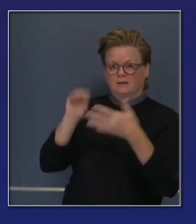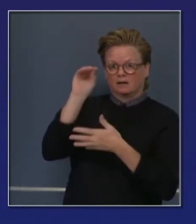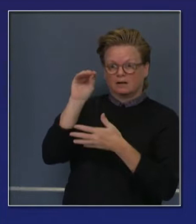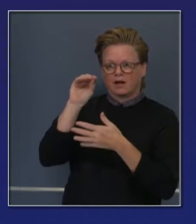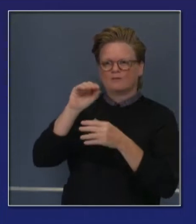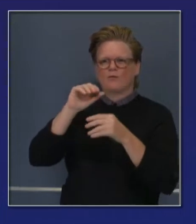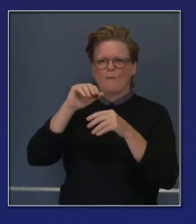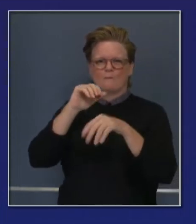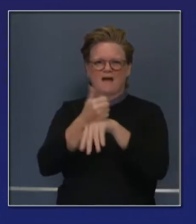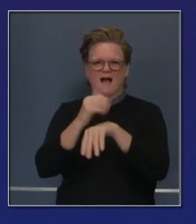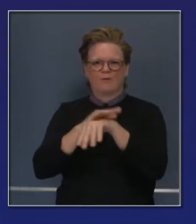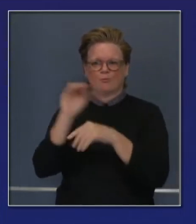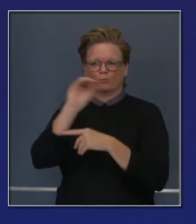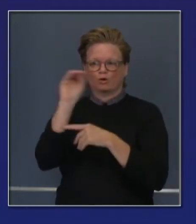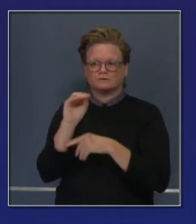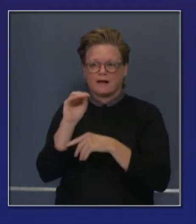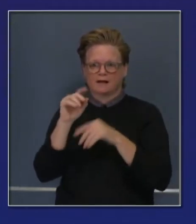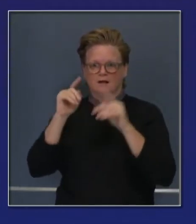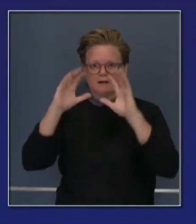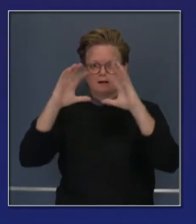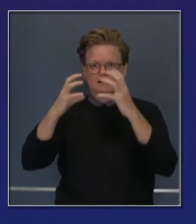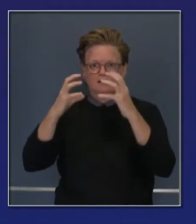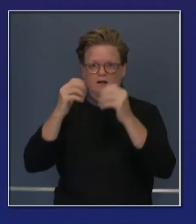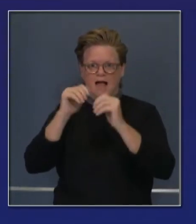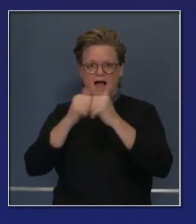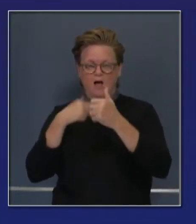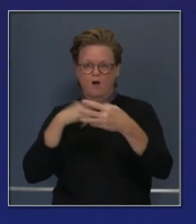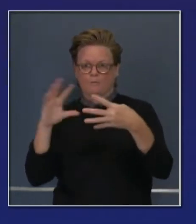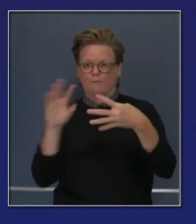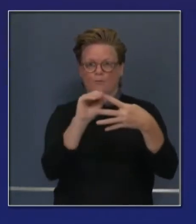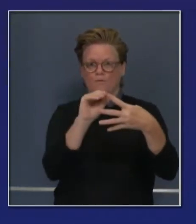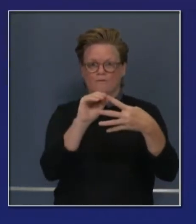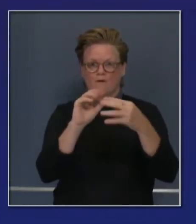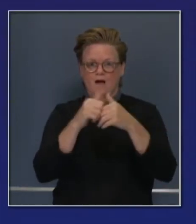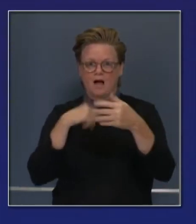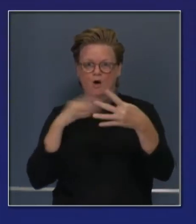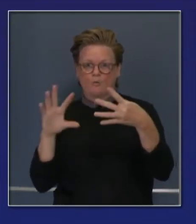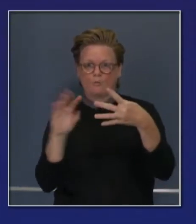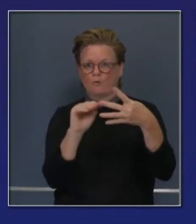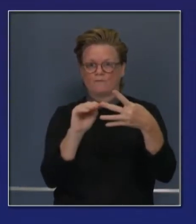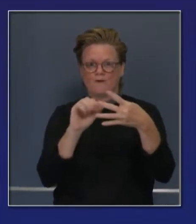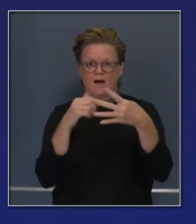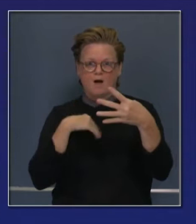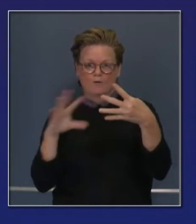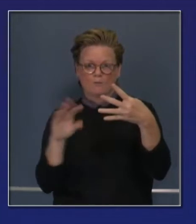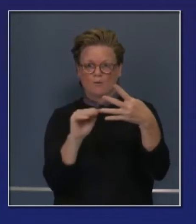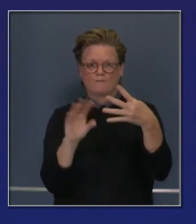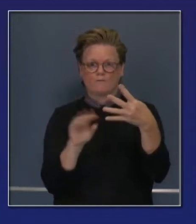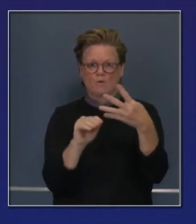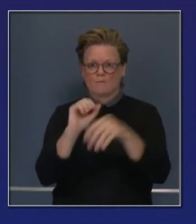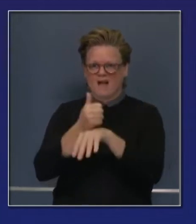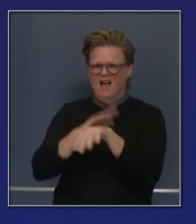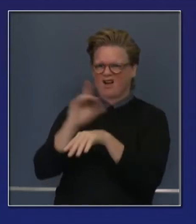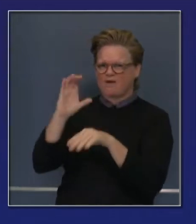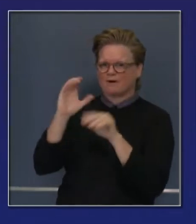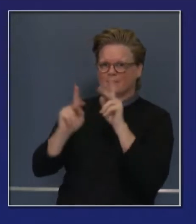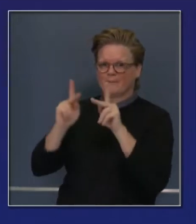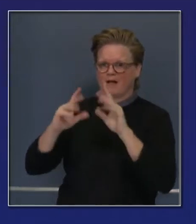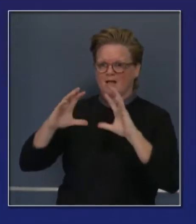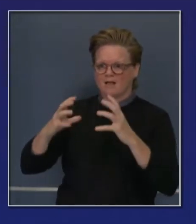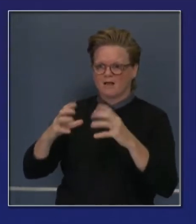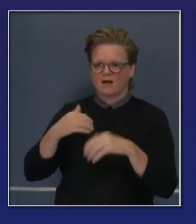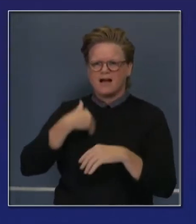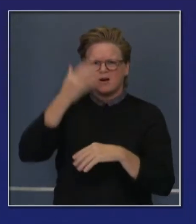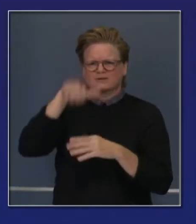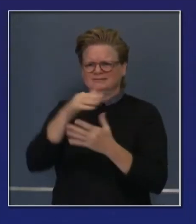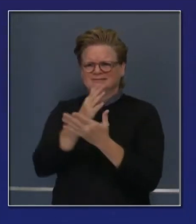the last 2-week period. But if you're in a county with more than 8%, you would be on that purple list. If you have a number of new cases